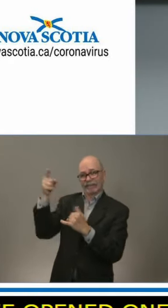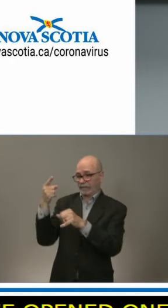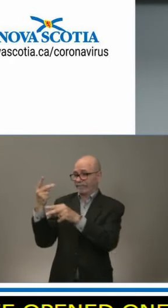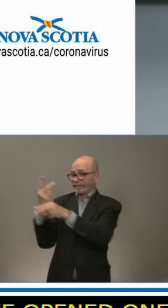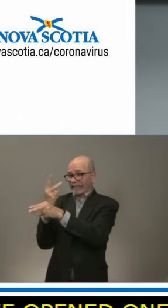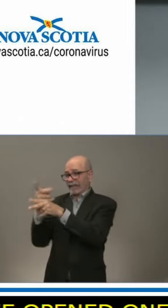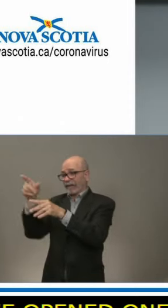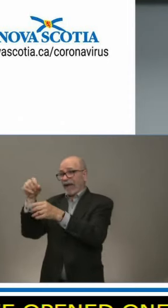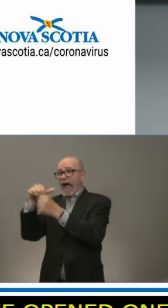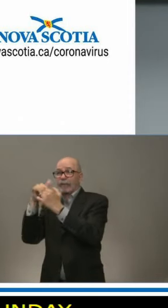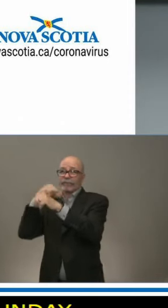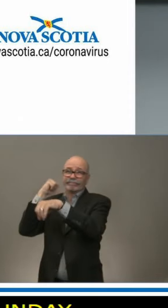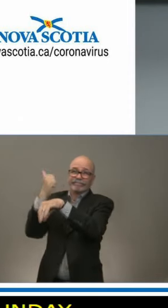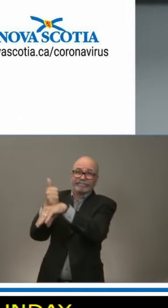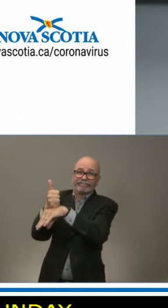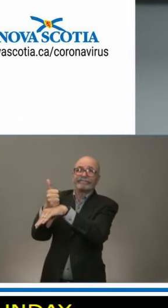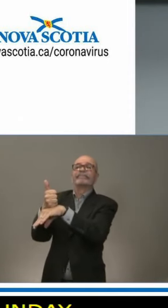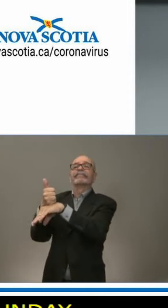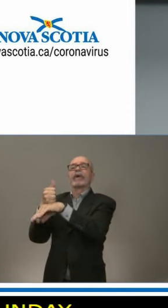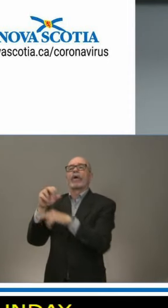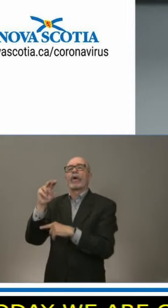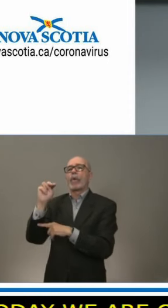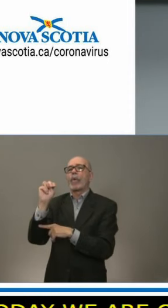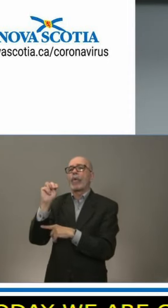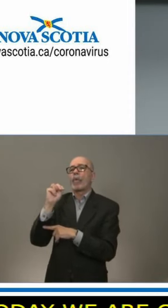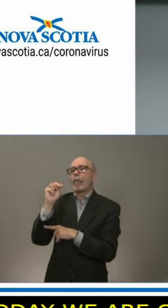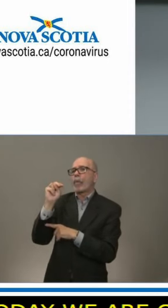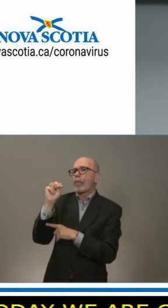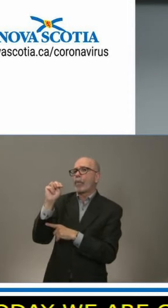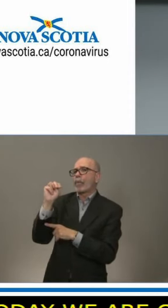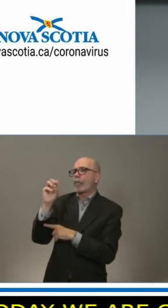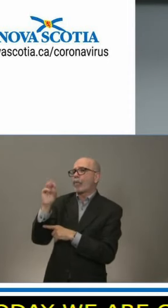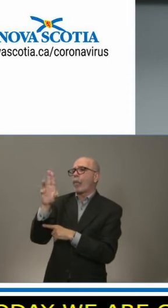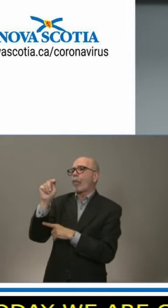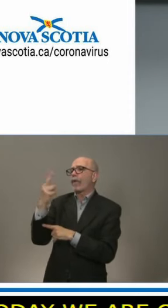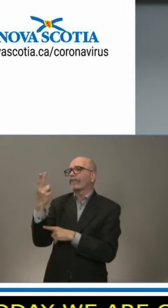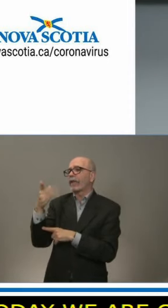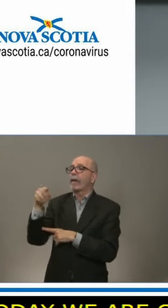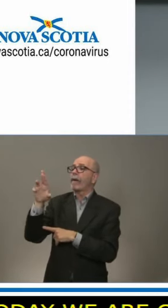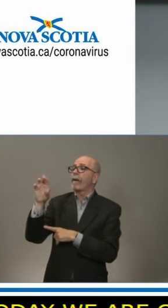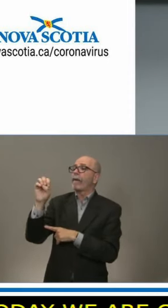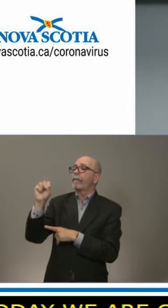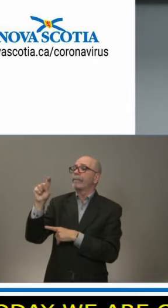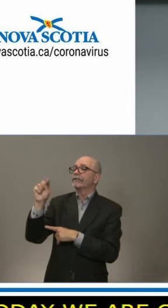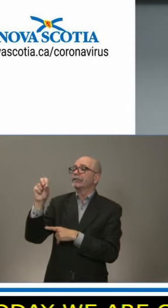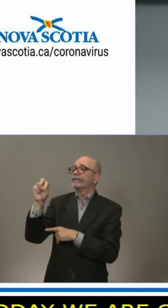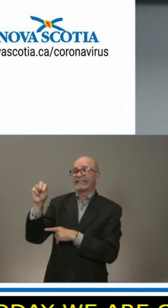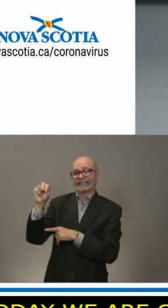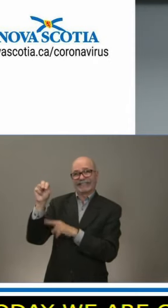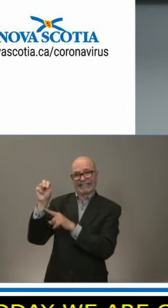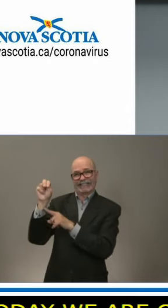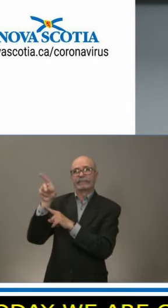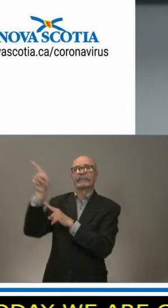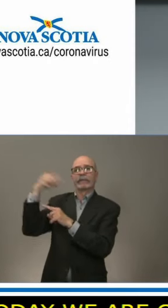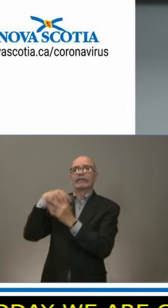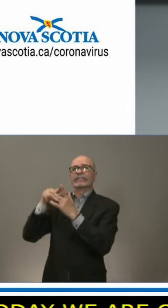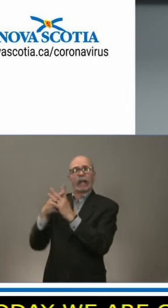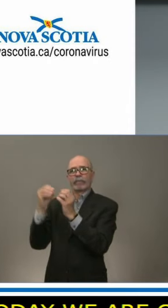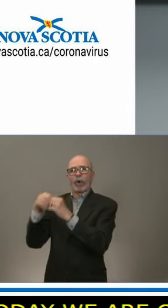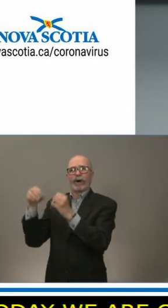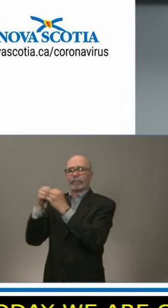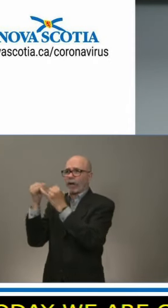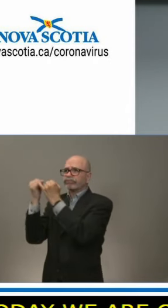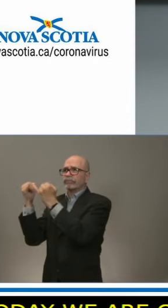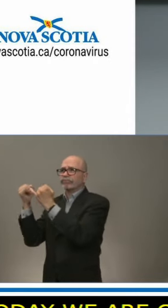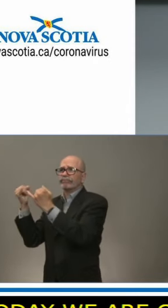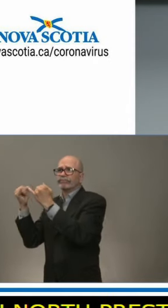Preston. There are concerns about increased disease activity as well as the patterns of how the disease has been spread